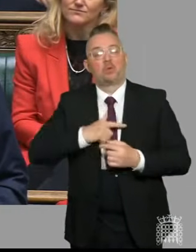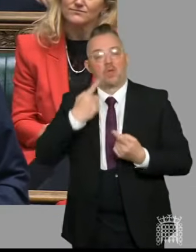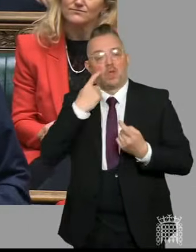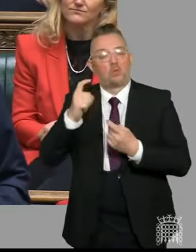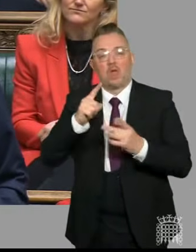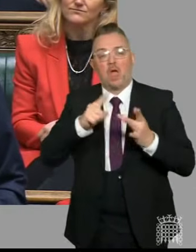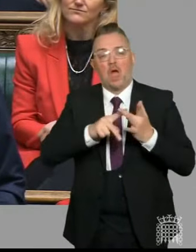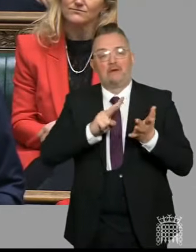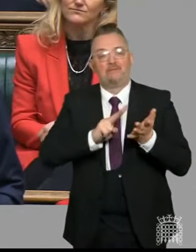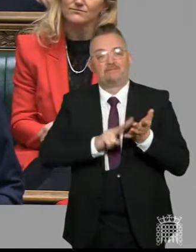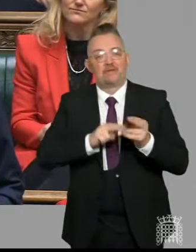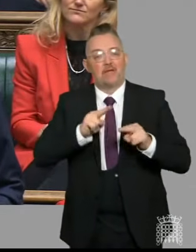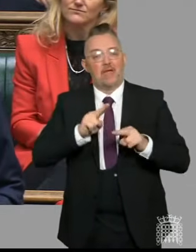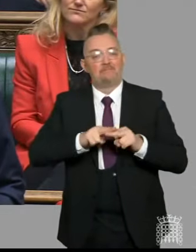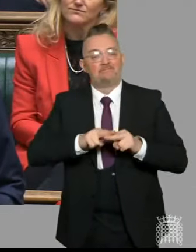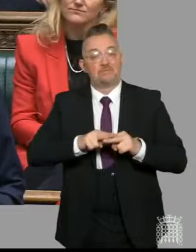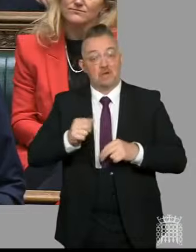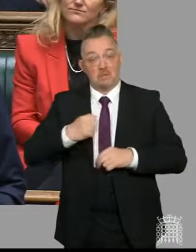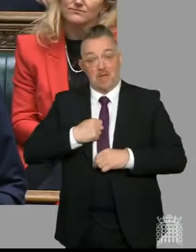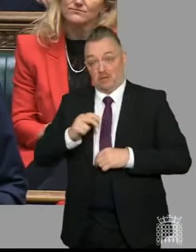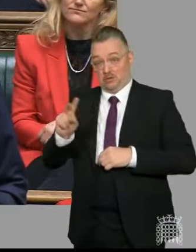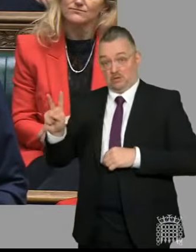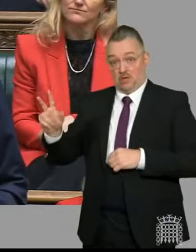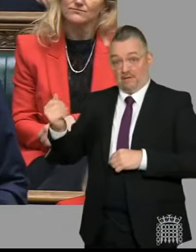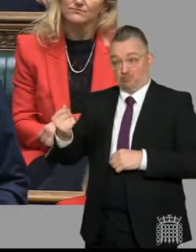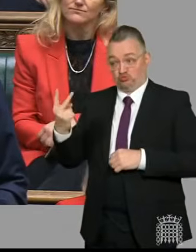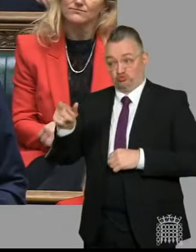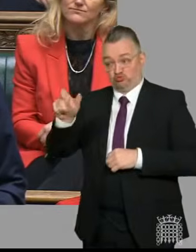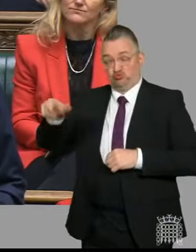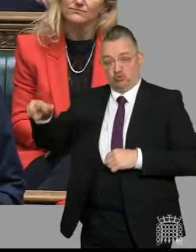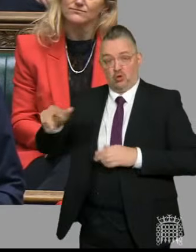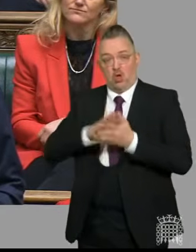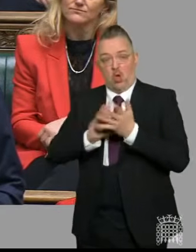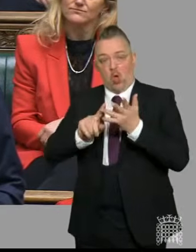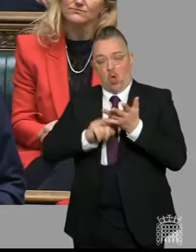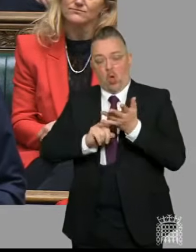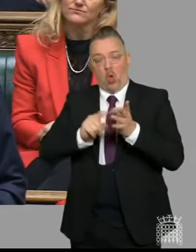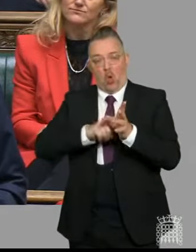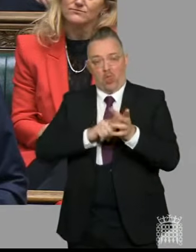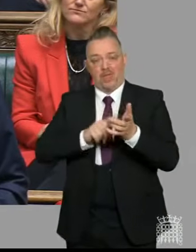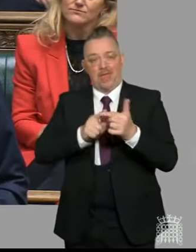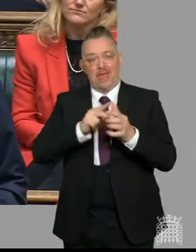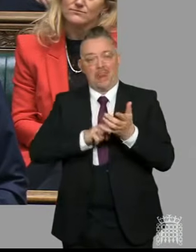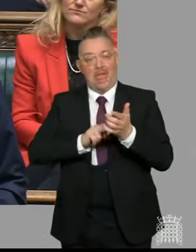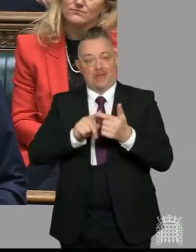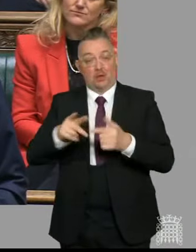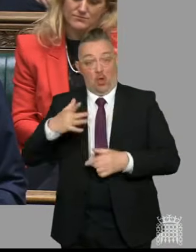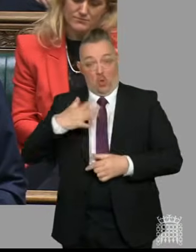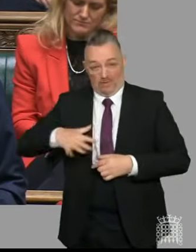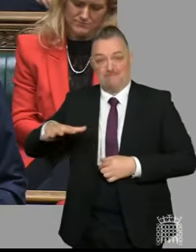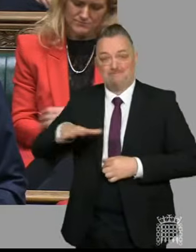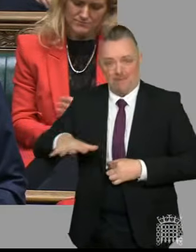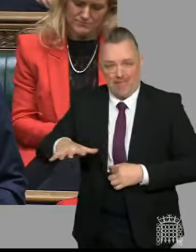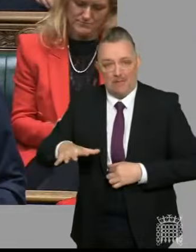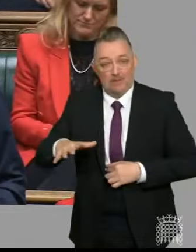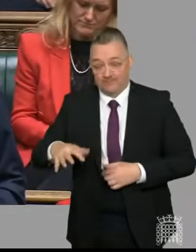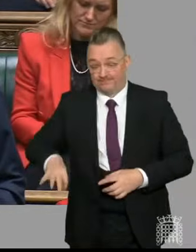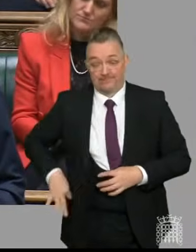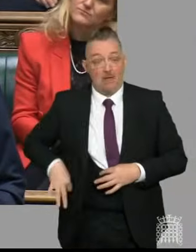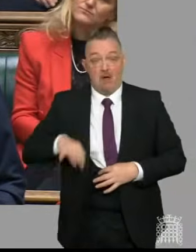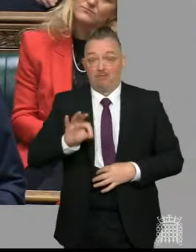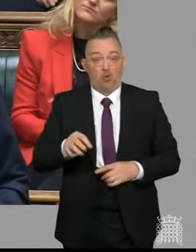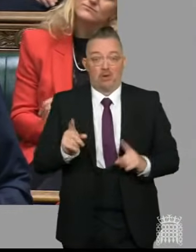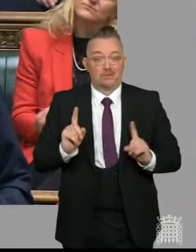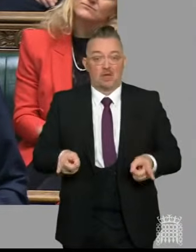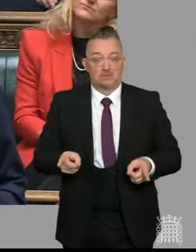many others, have been priced out of having a family. So will the Deputy Prime Minister commit to finally ending